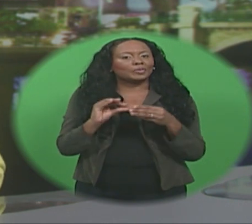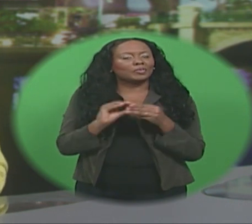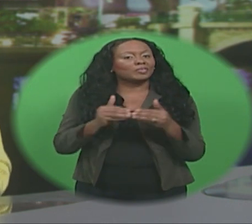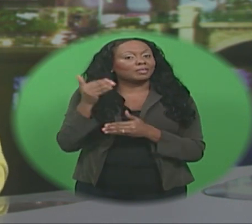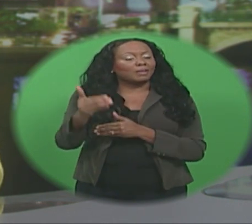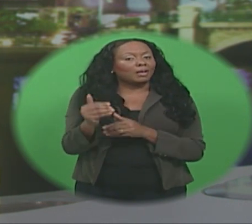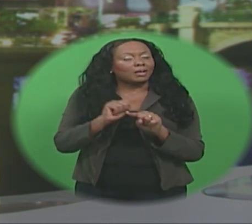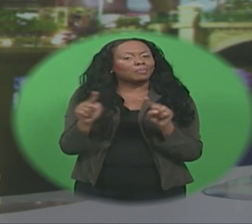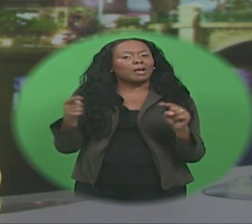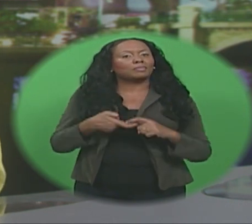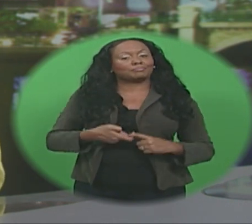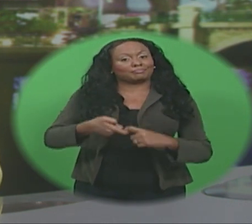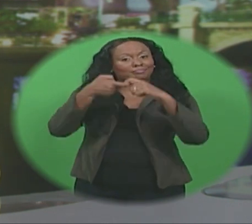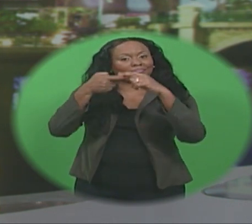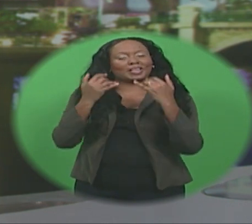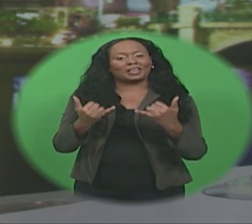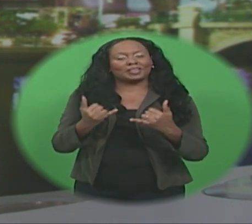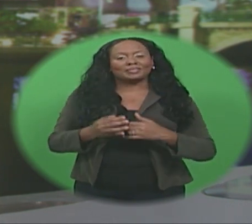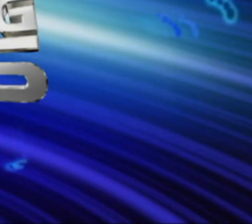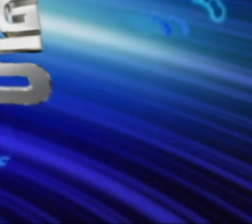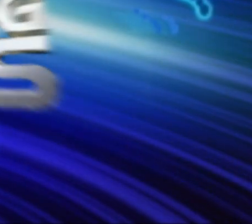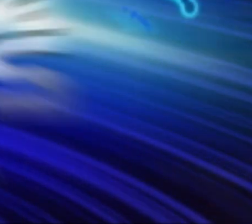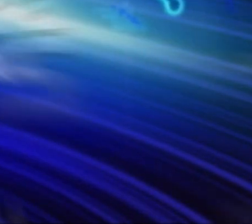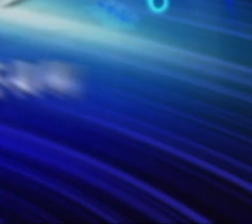some of the stories making headlines across the region.